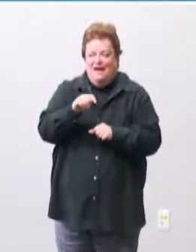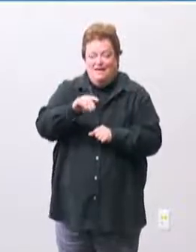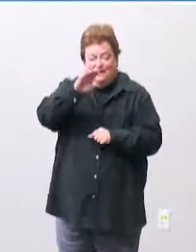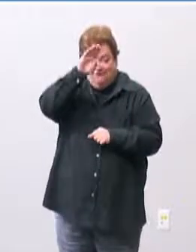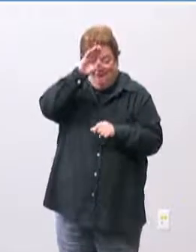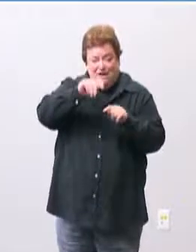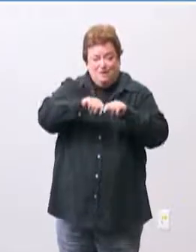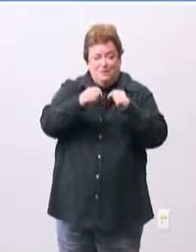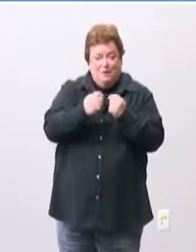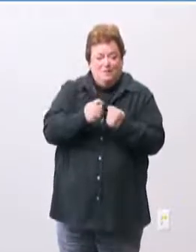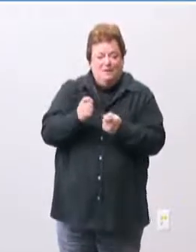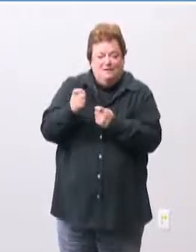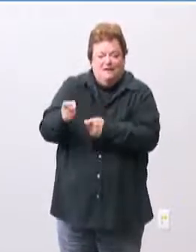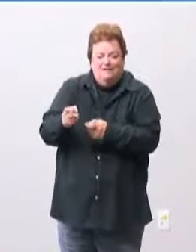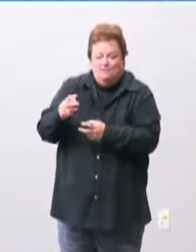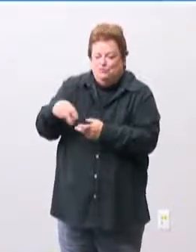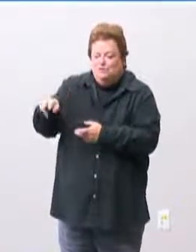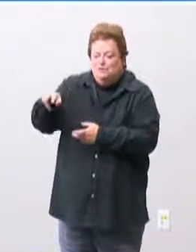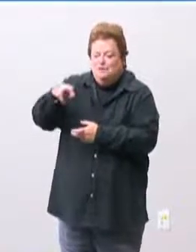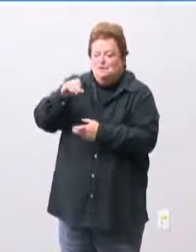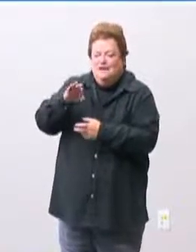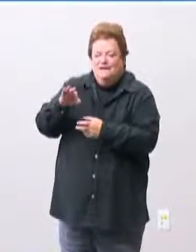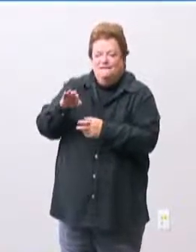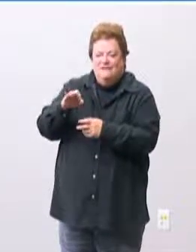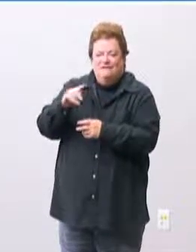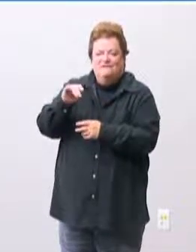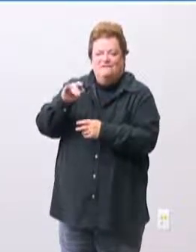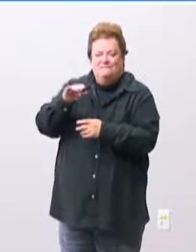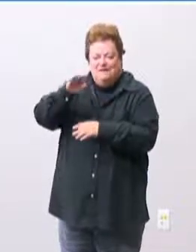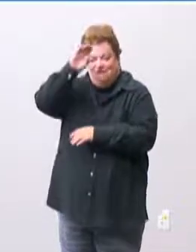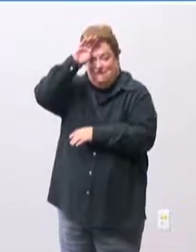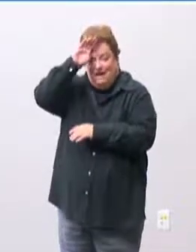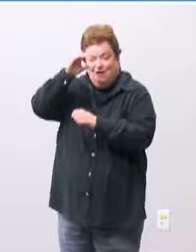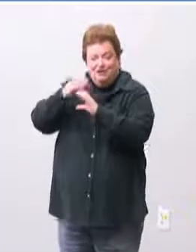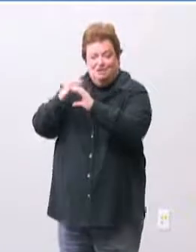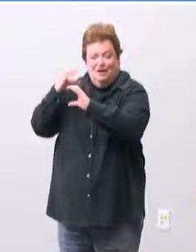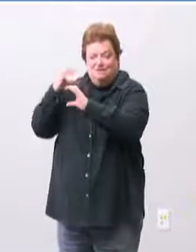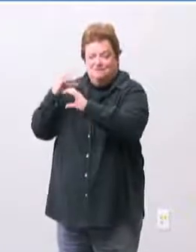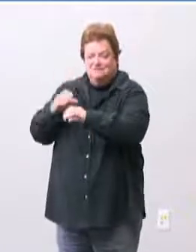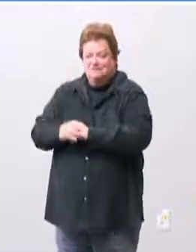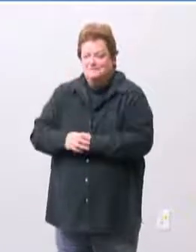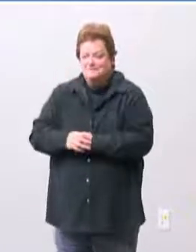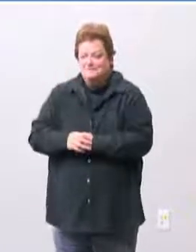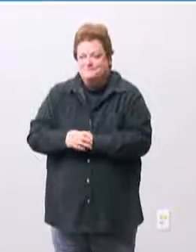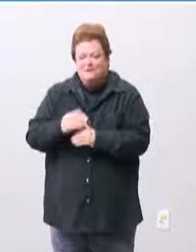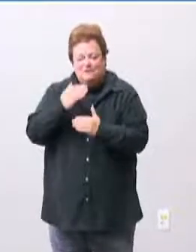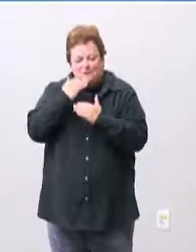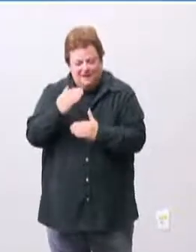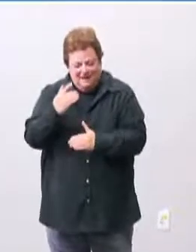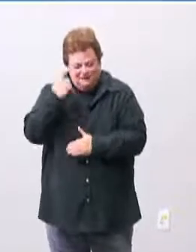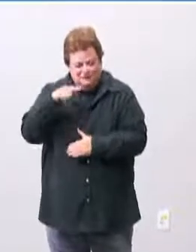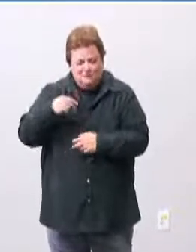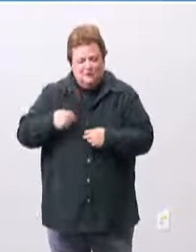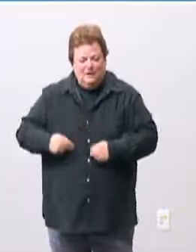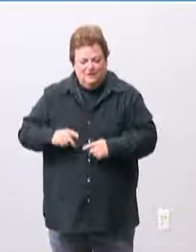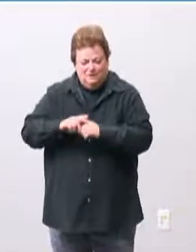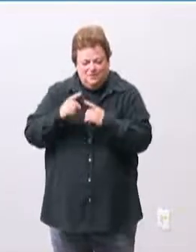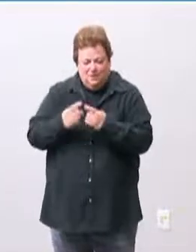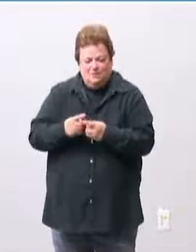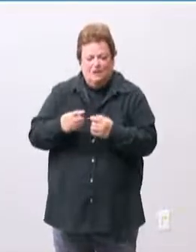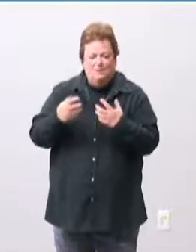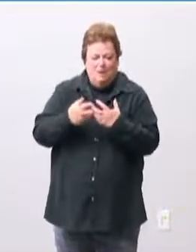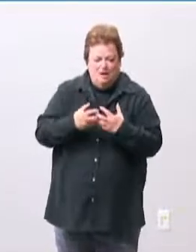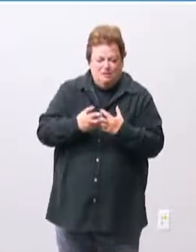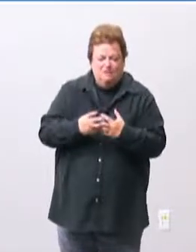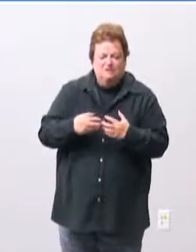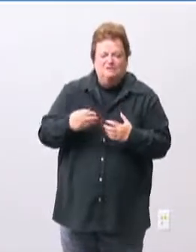of fire trucks out front. And a big thank you to our health department staff, our partners, and our volunteers who